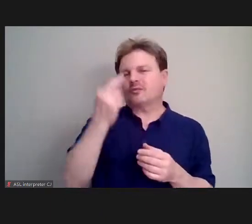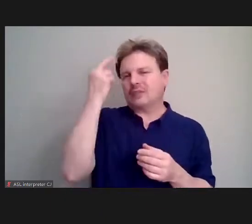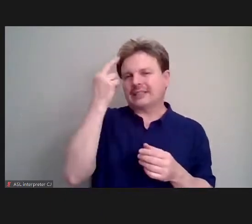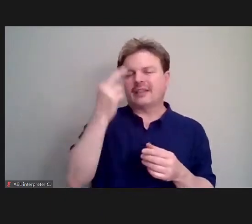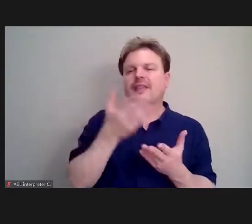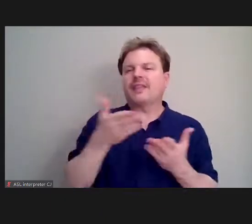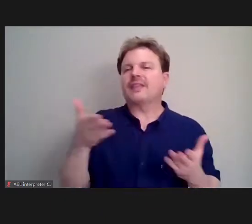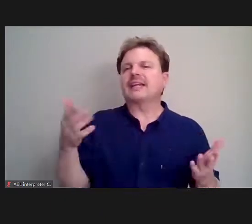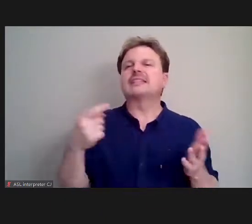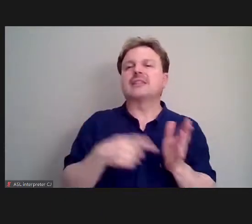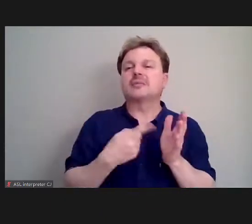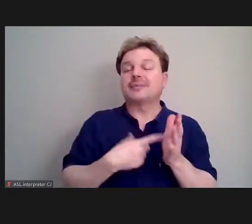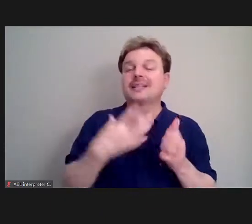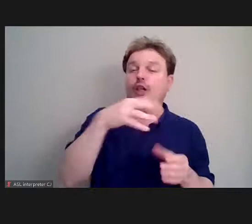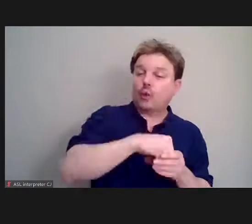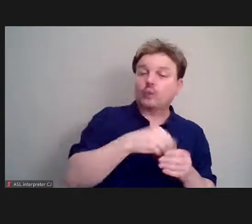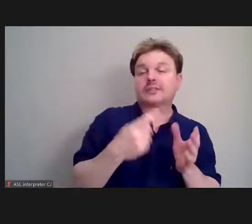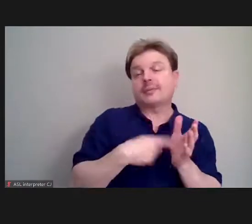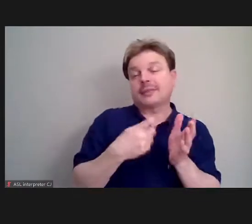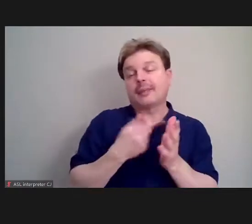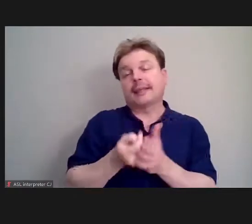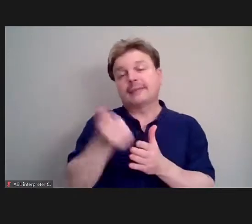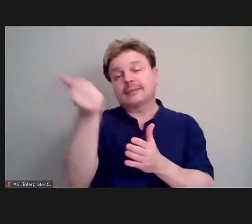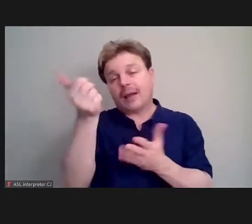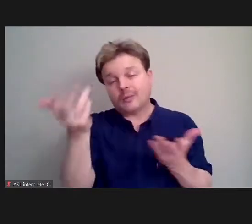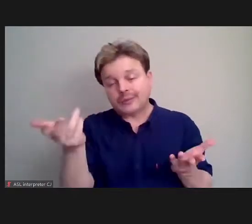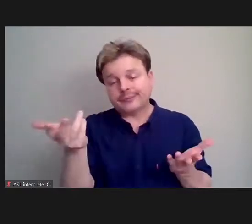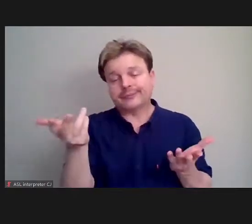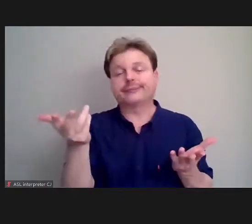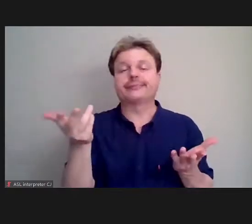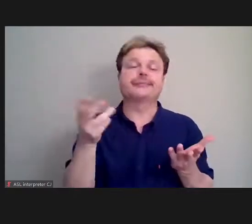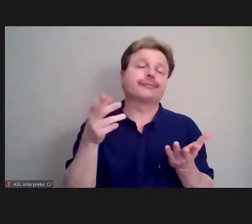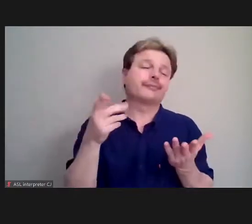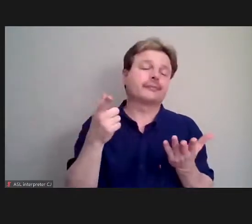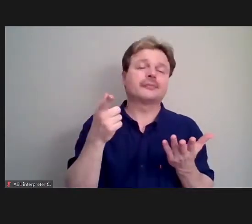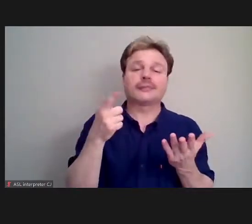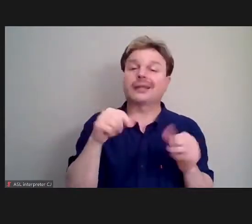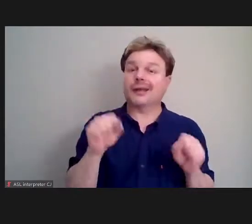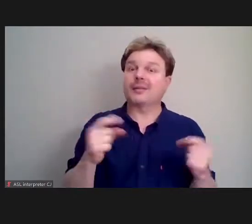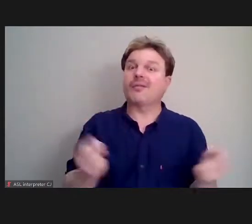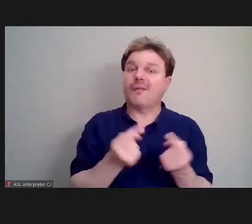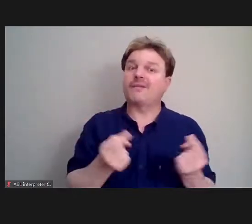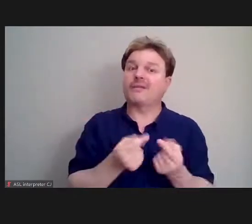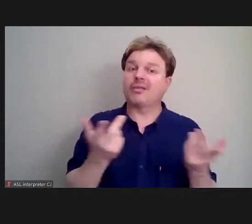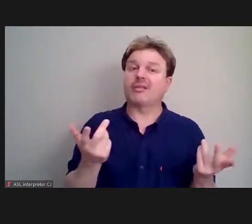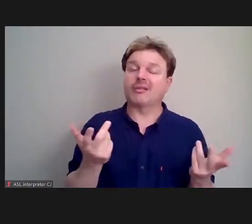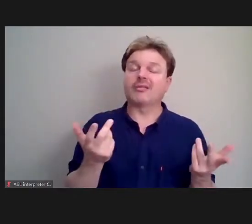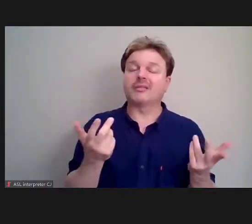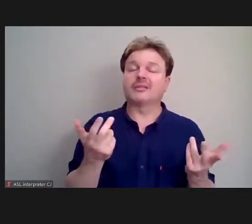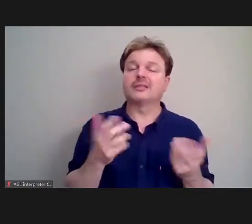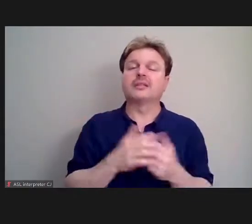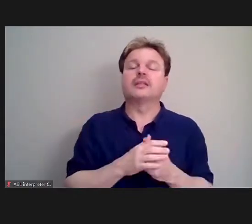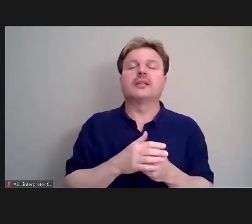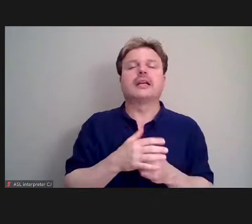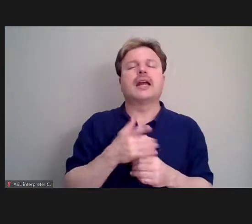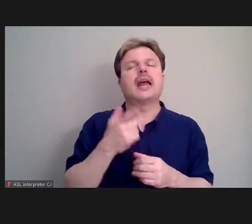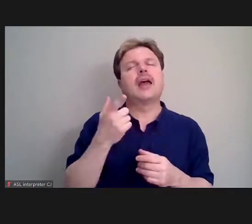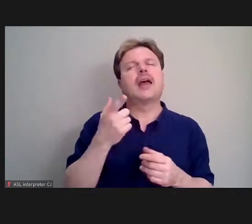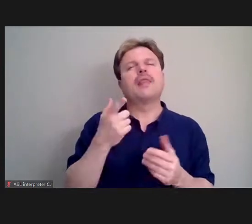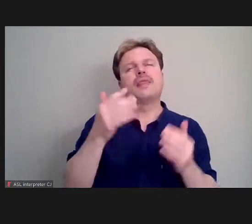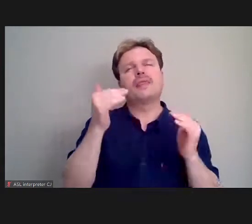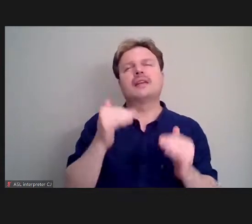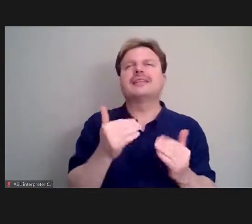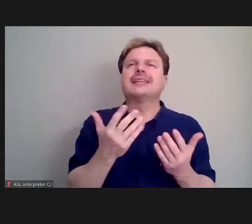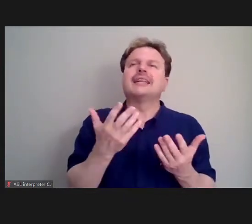that it sometimes includes, which can be harmful. And then just taking us